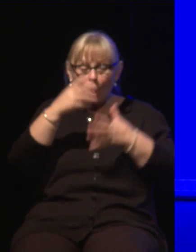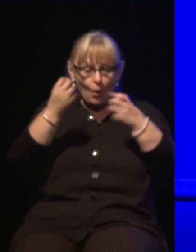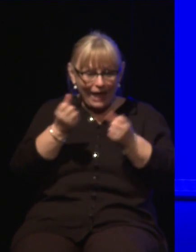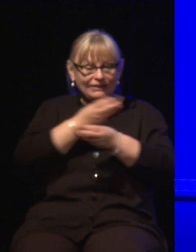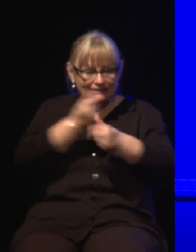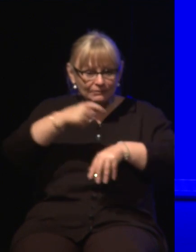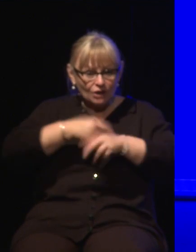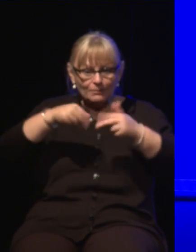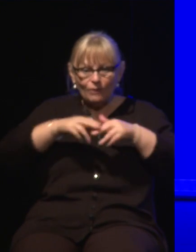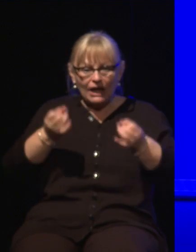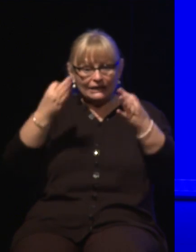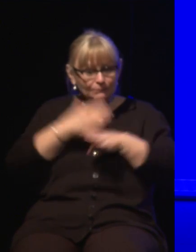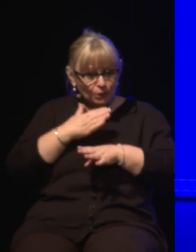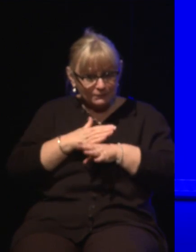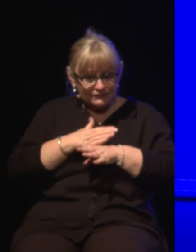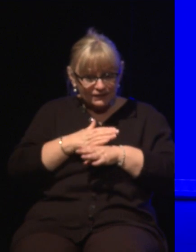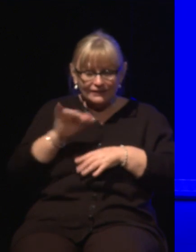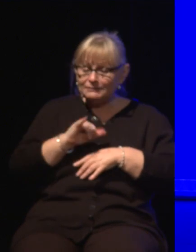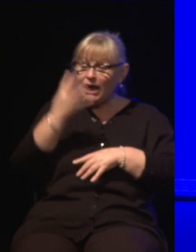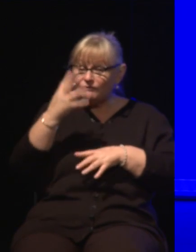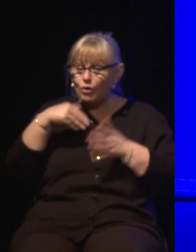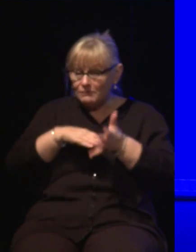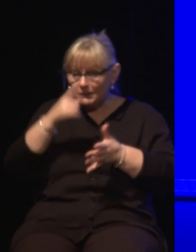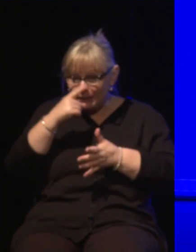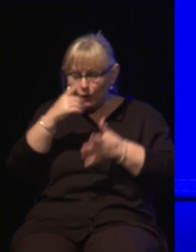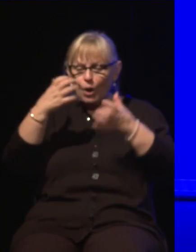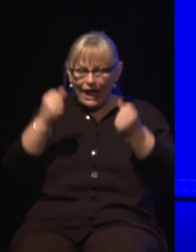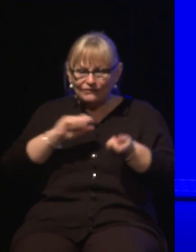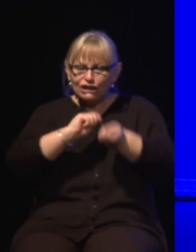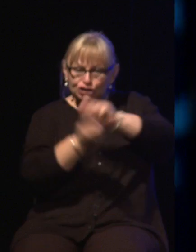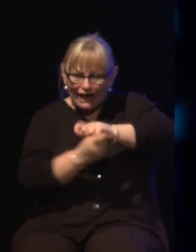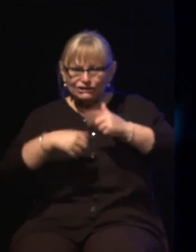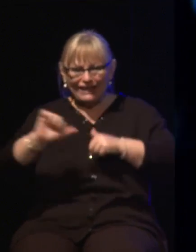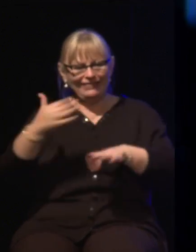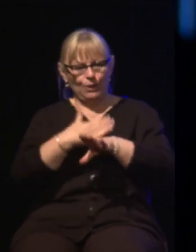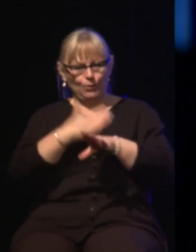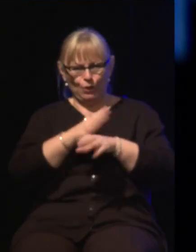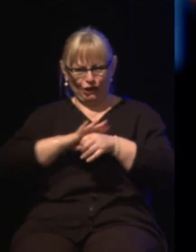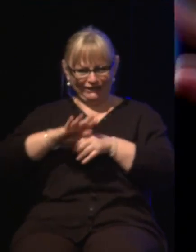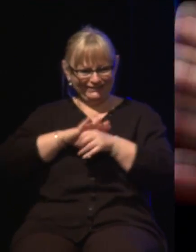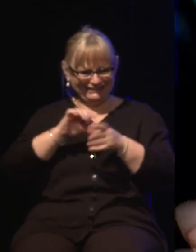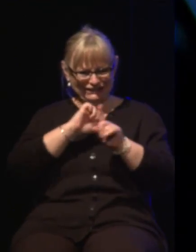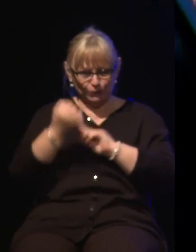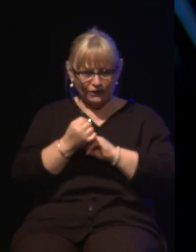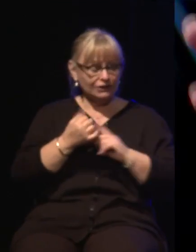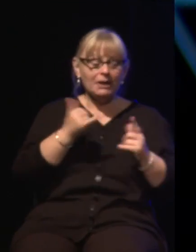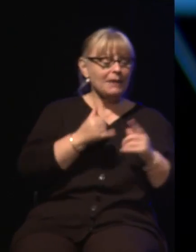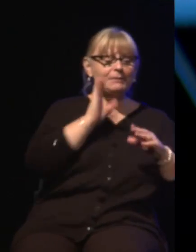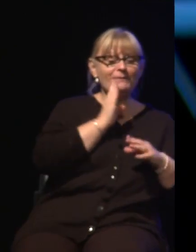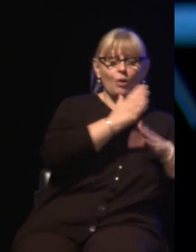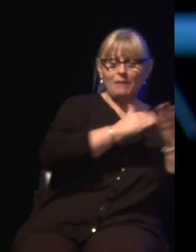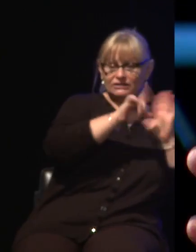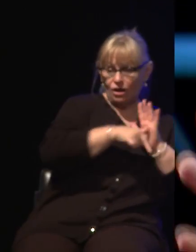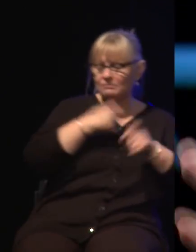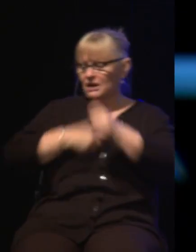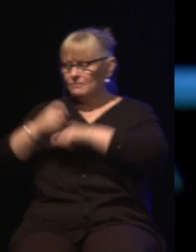a period of unemployment. There's about 4 million people who have a change in their labour market status. Either they move from part-time work to full-time